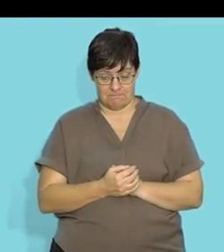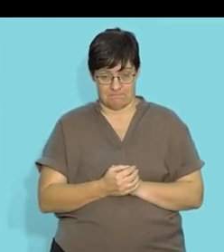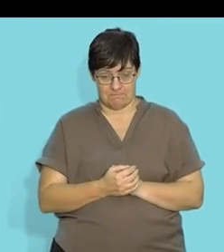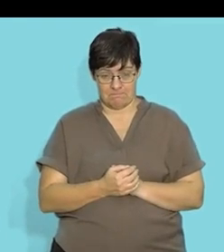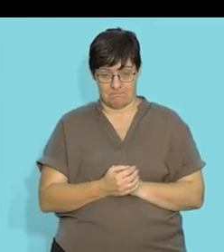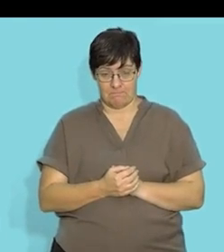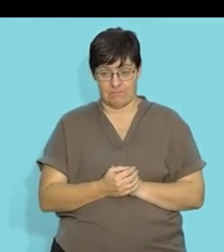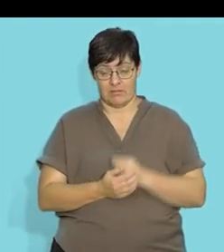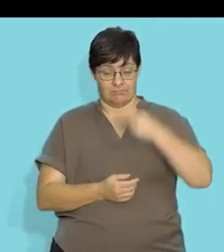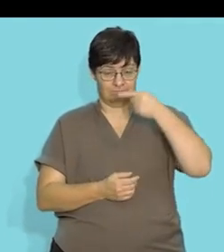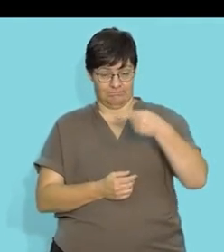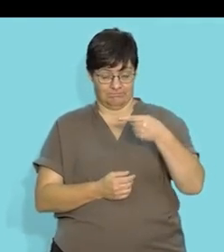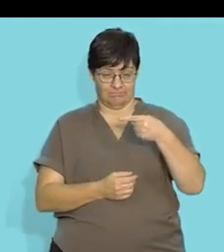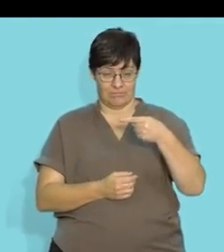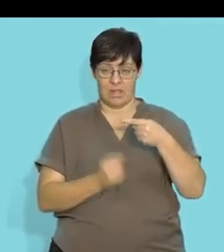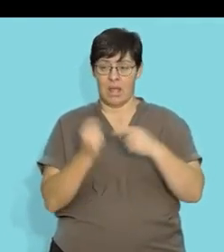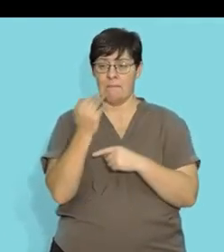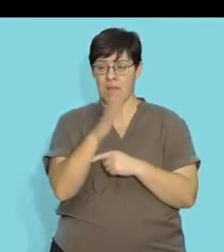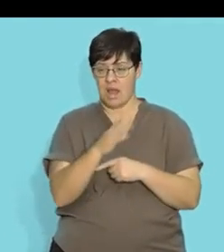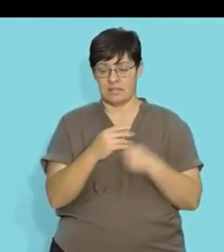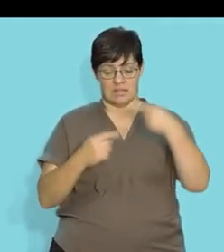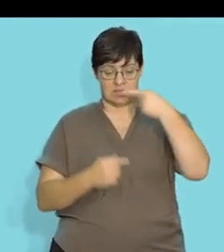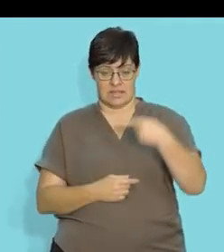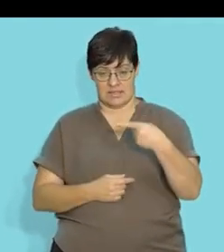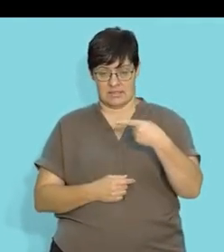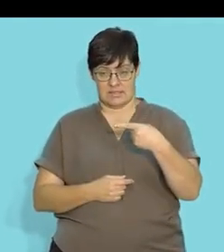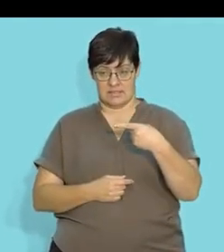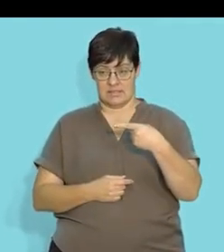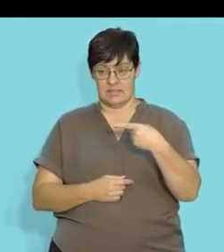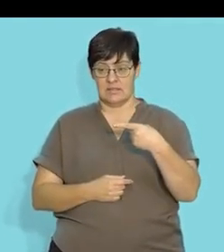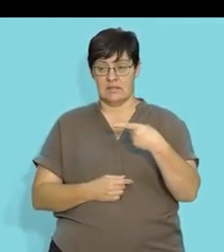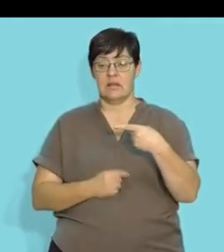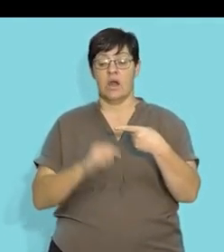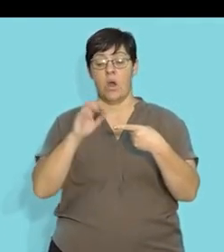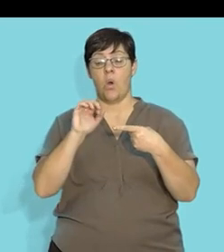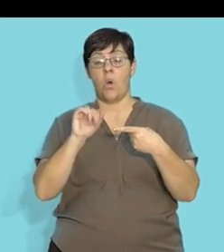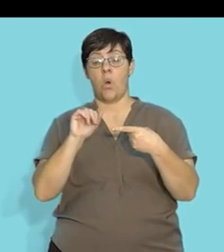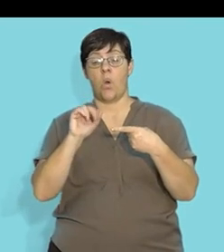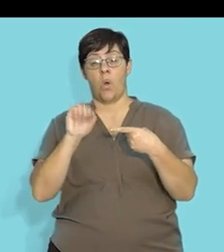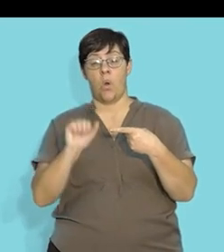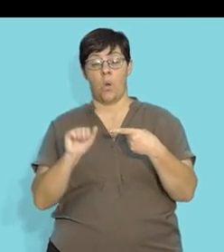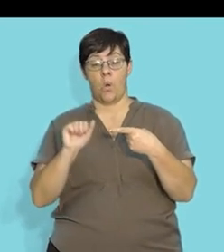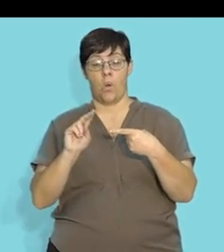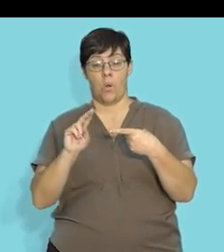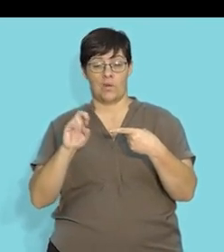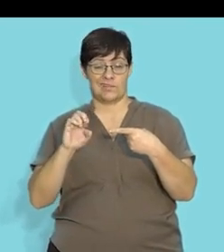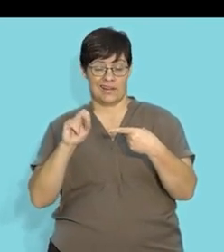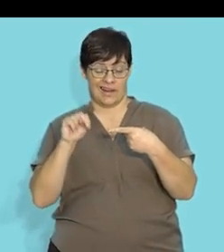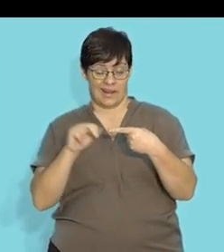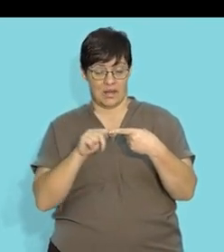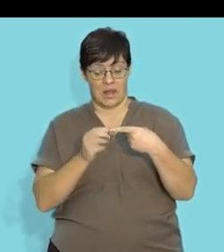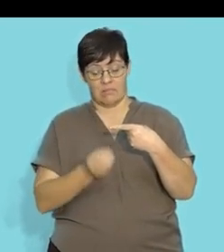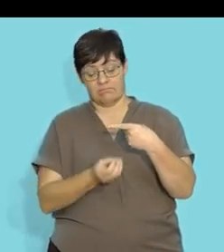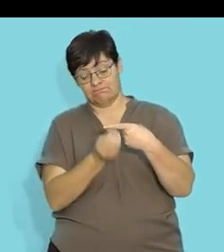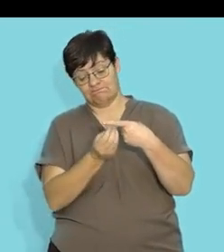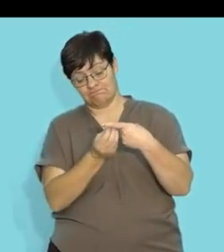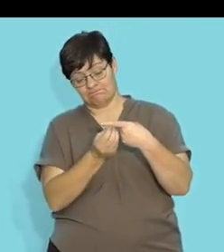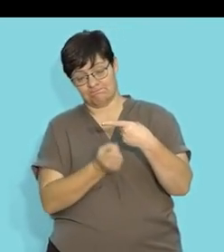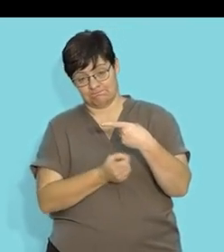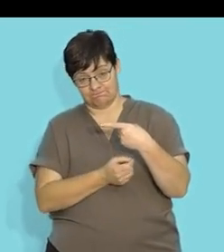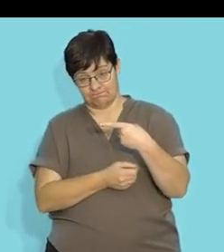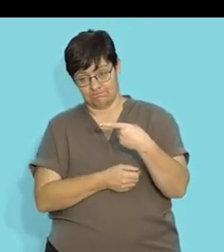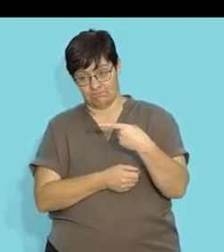Okay, if we look at this, we see that the plant is laid on its side and the auxins gather in the lower part of